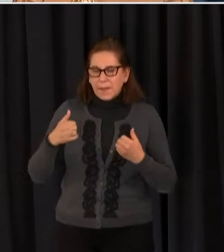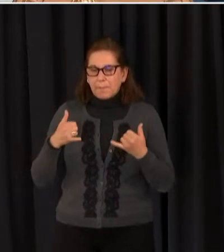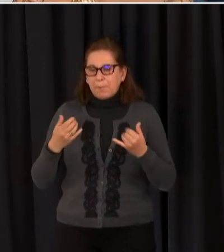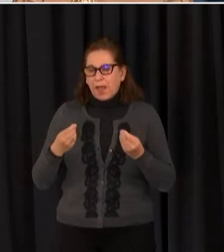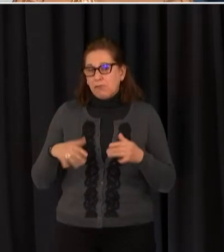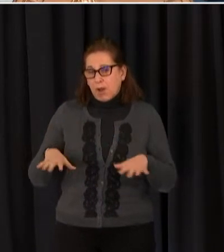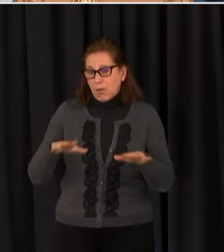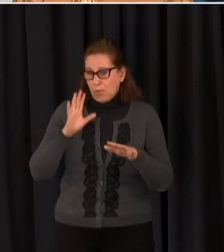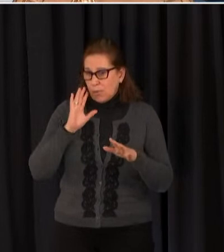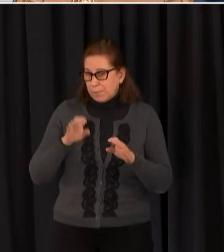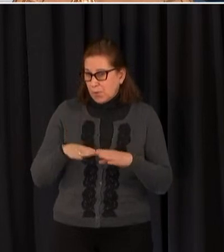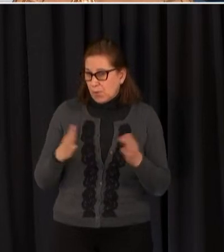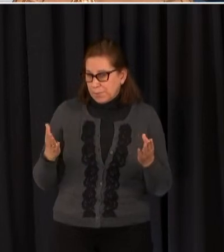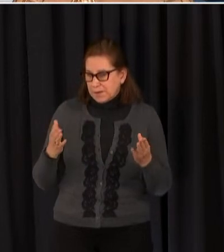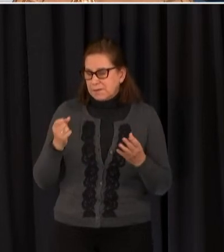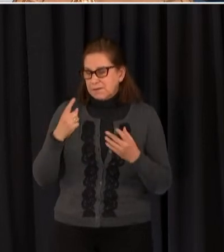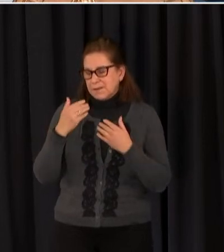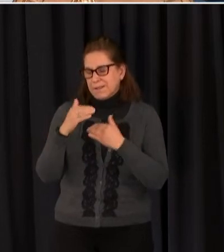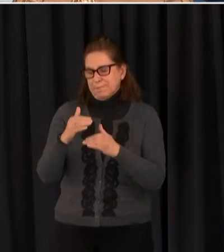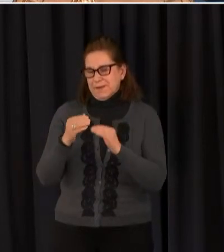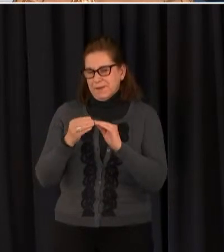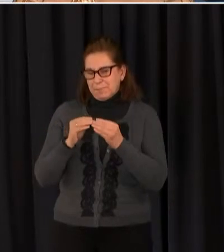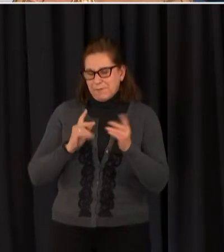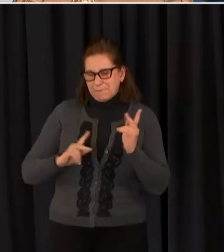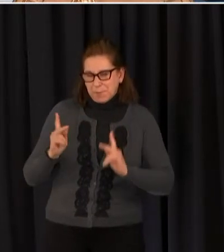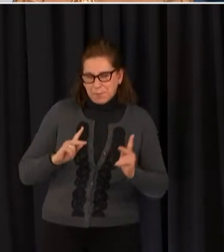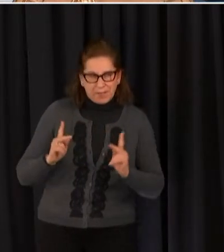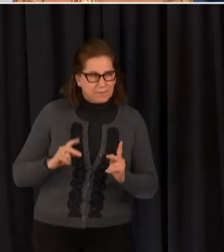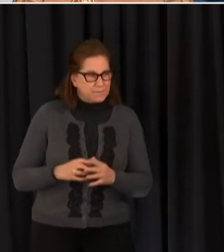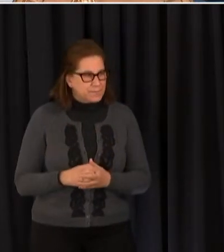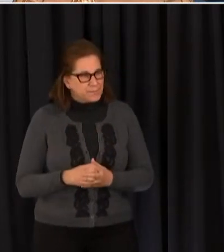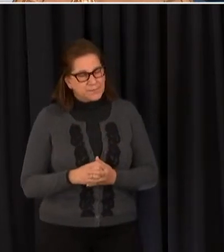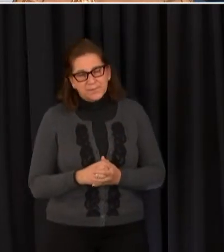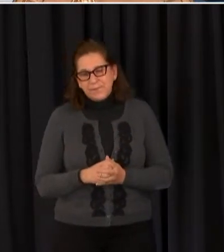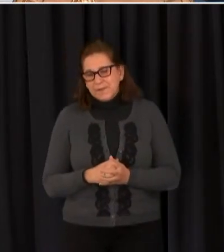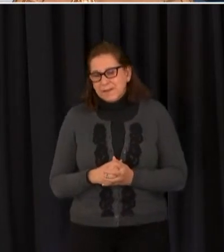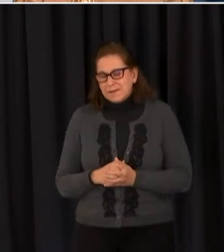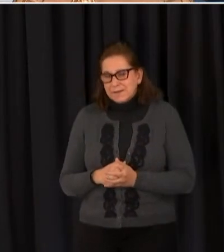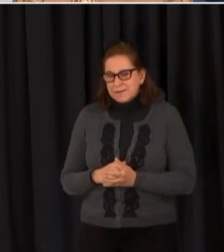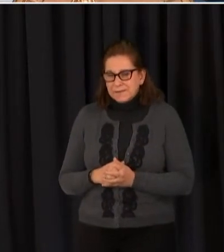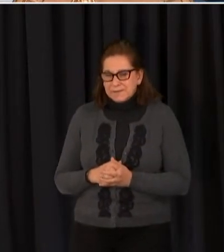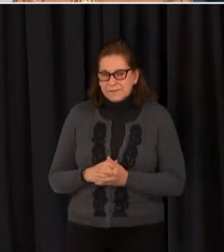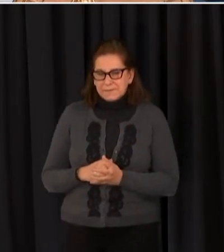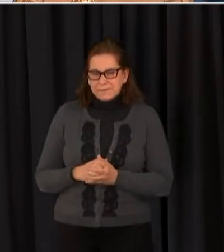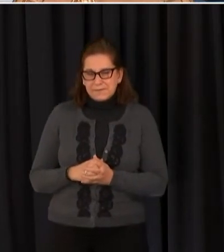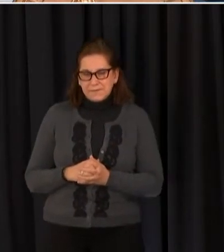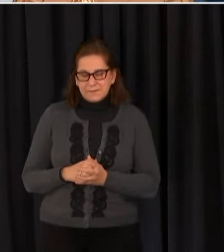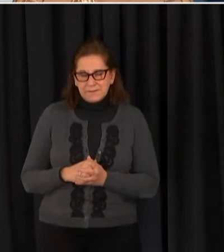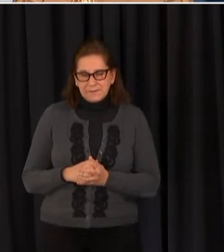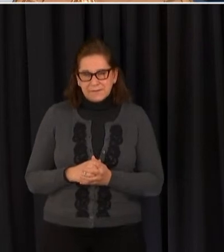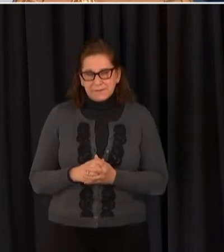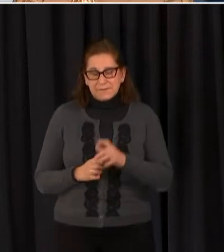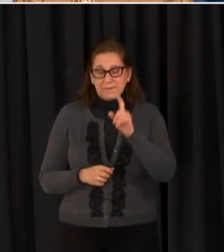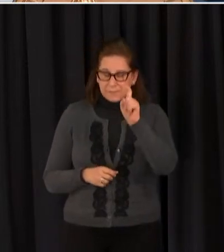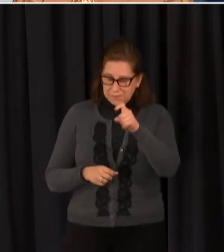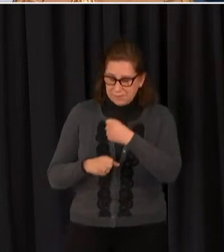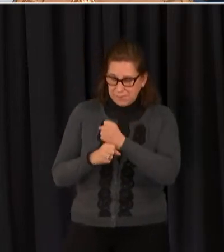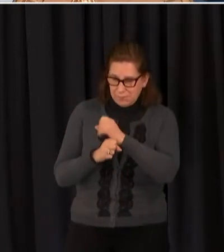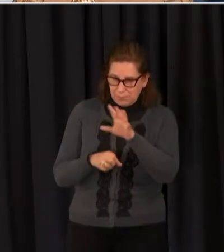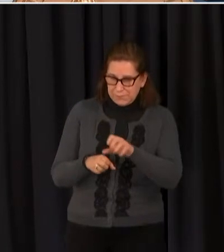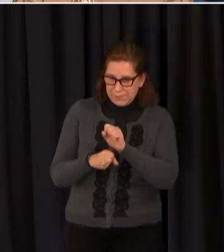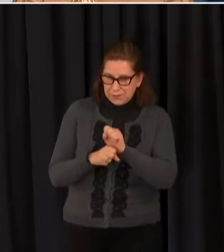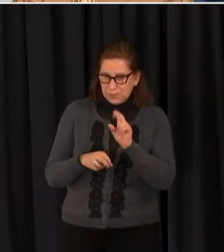activities that will continue to resume with a reservation. And DPR